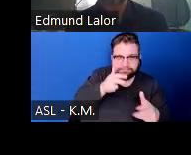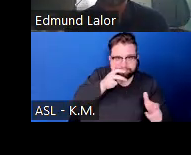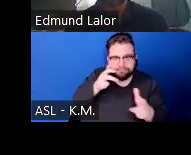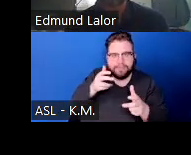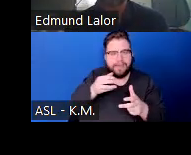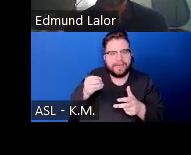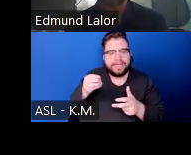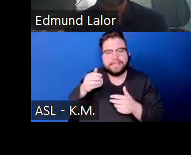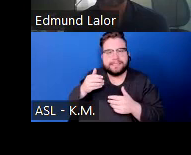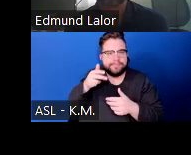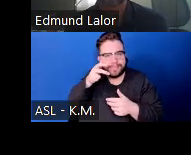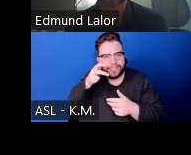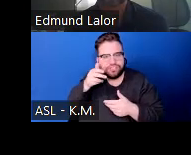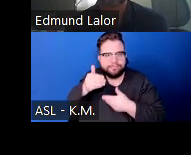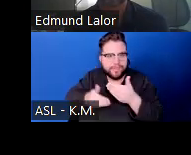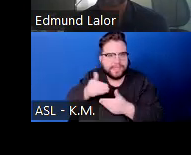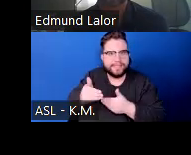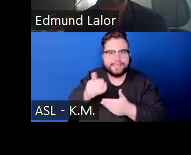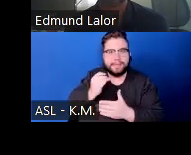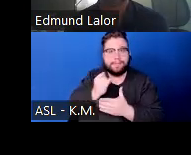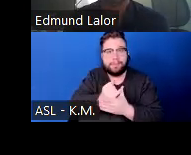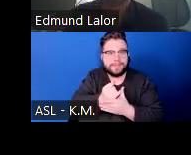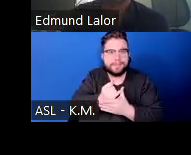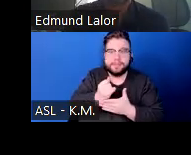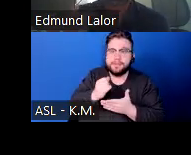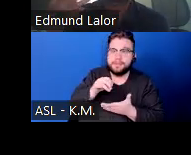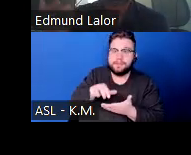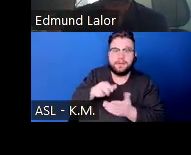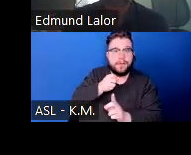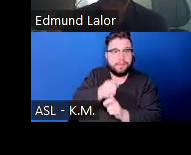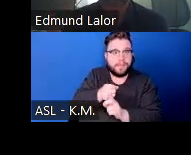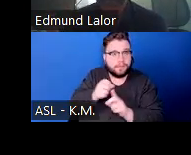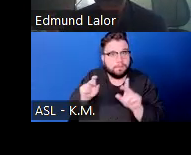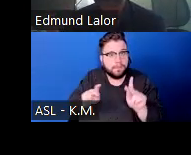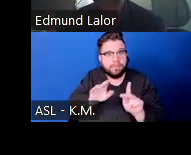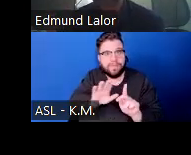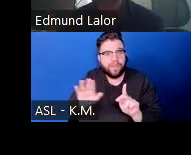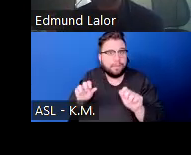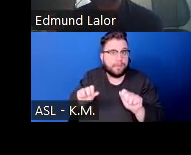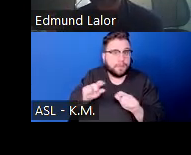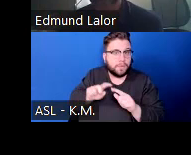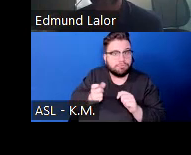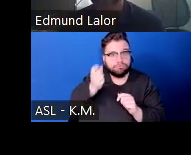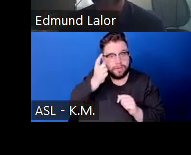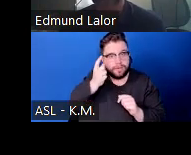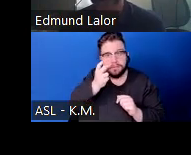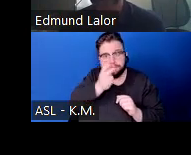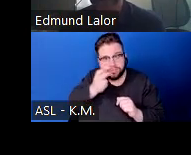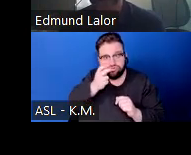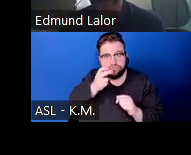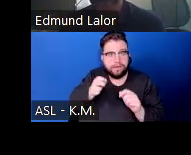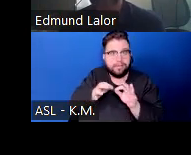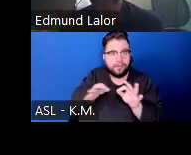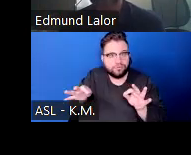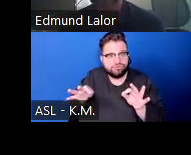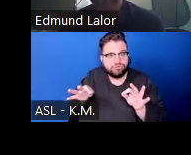impact upon people's ability to understand and process language, and how that again might have knock-on effects on people's ability to operate in